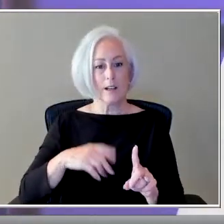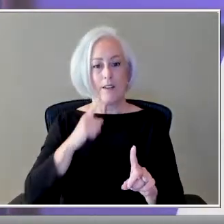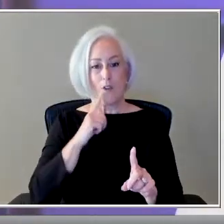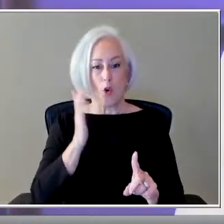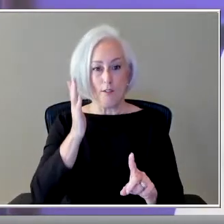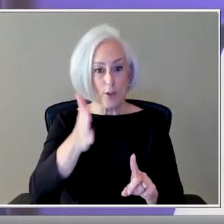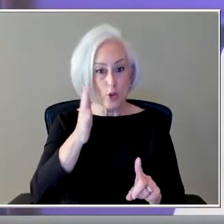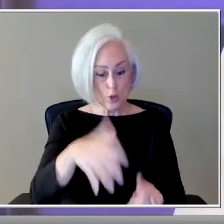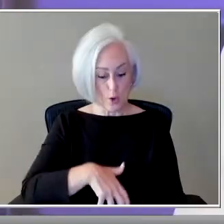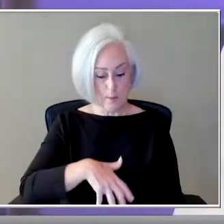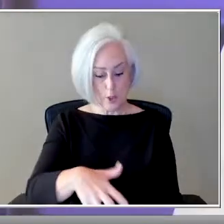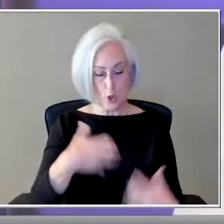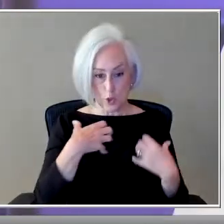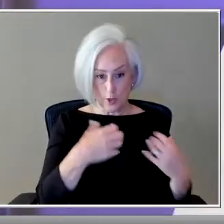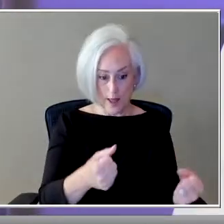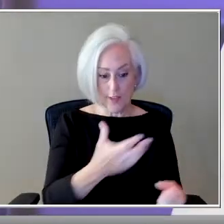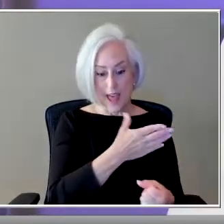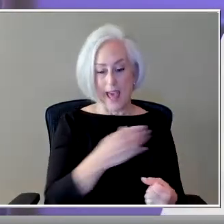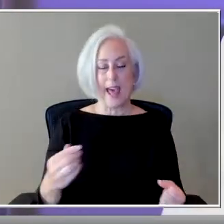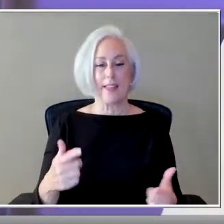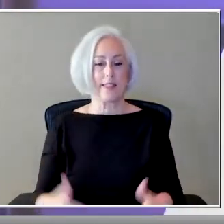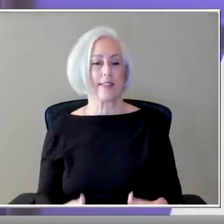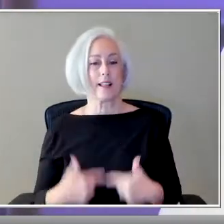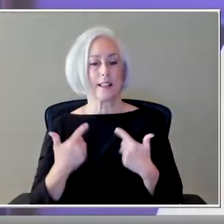also for the lifelong